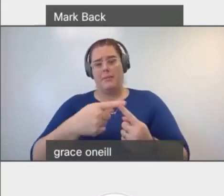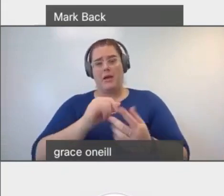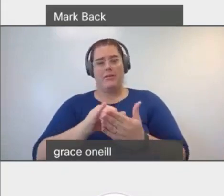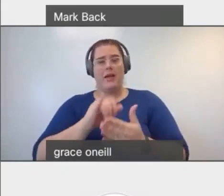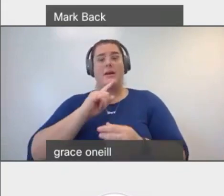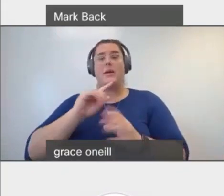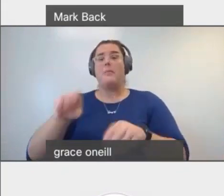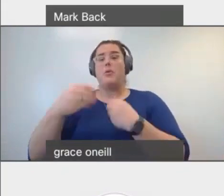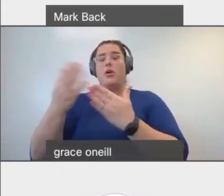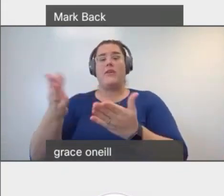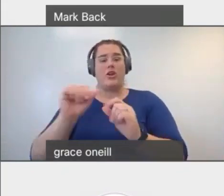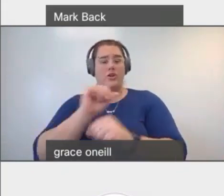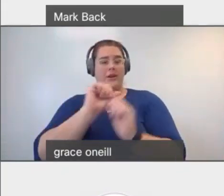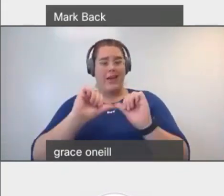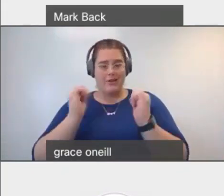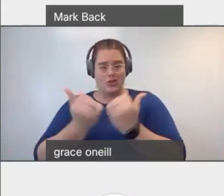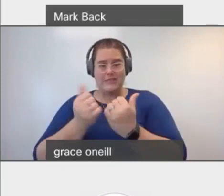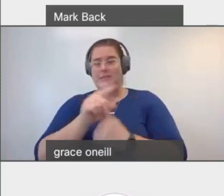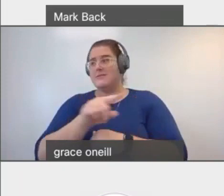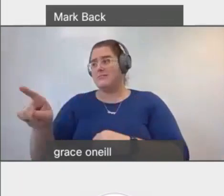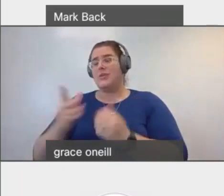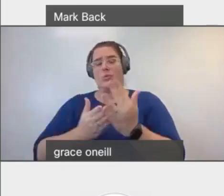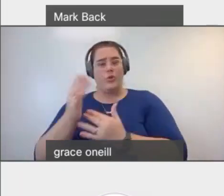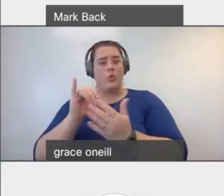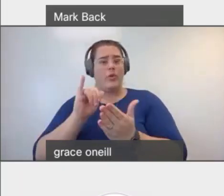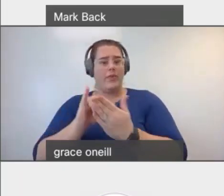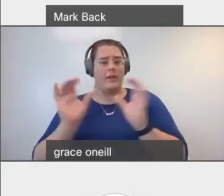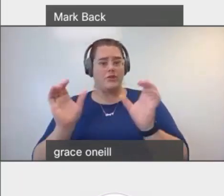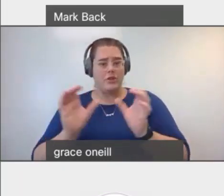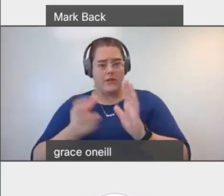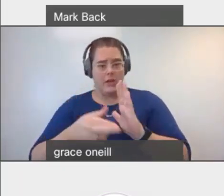are going through provider certification review,